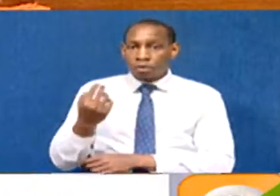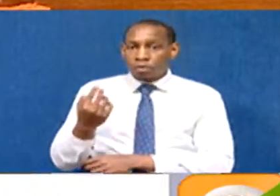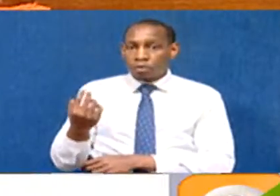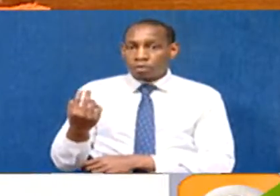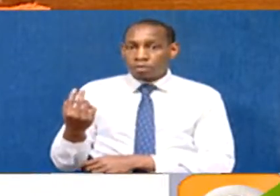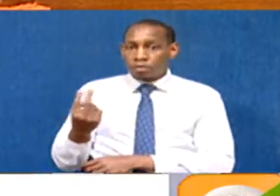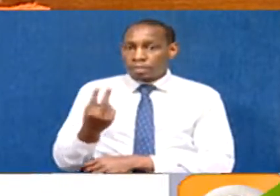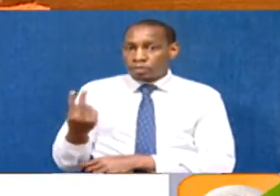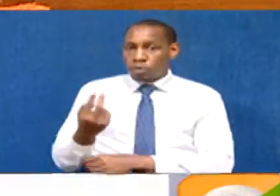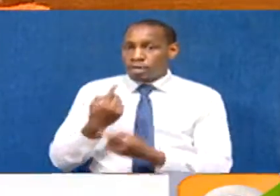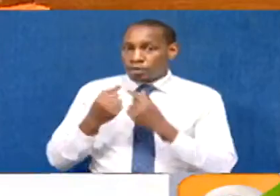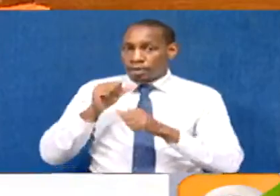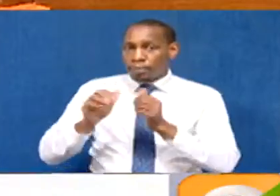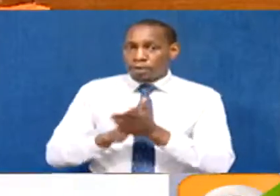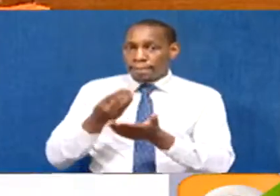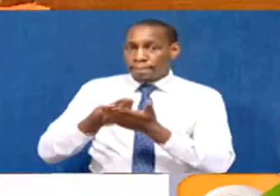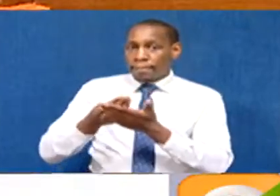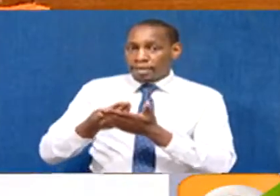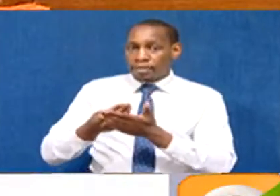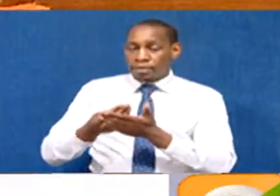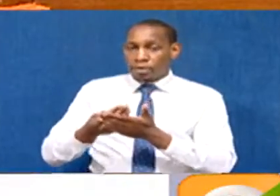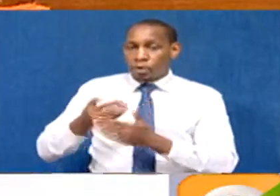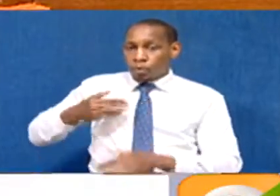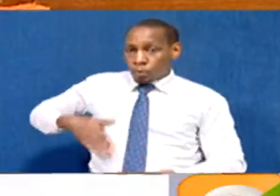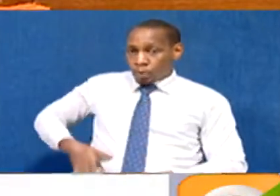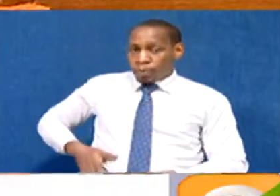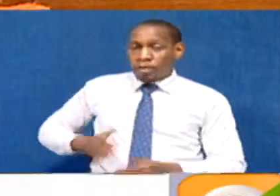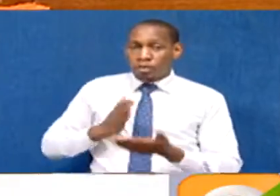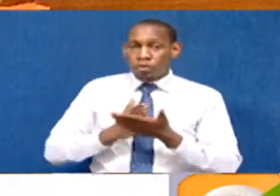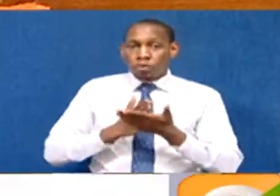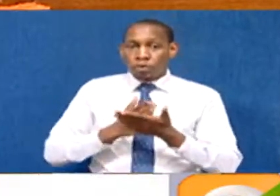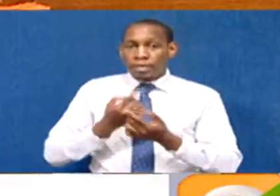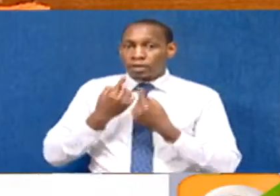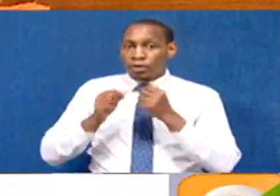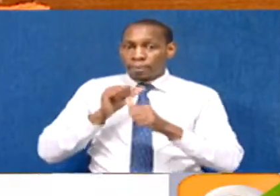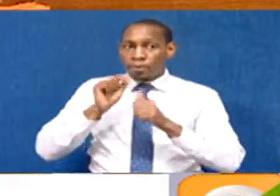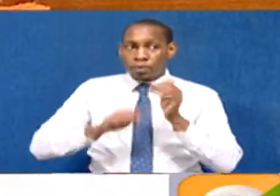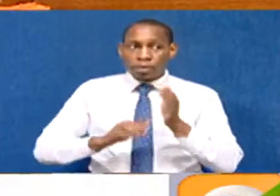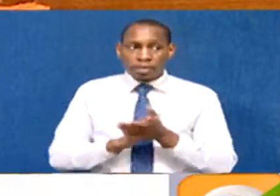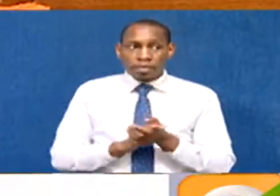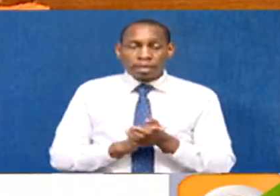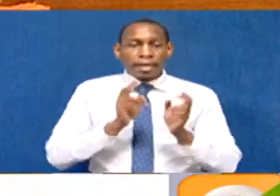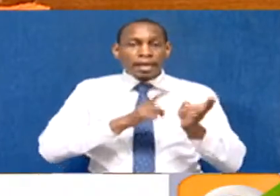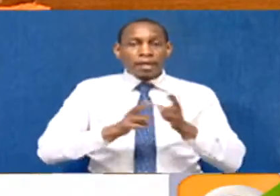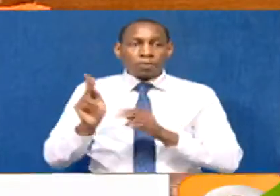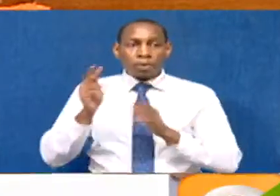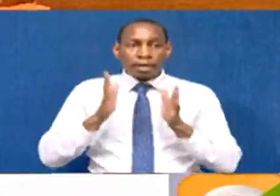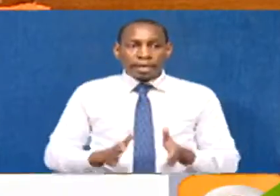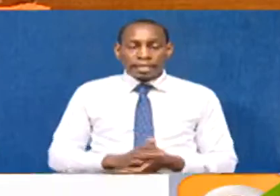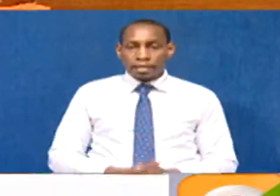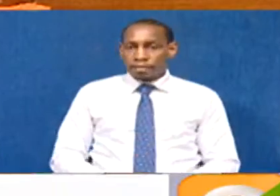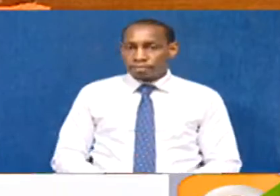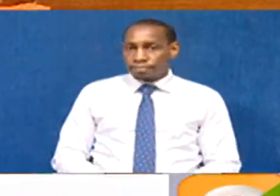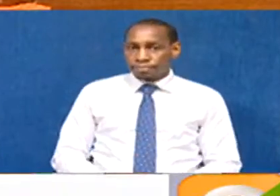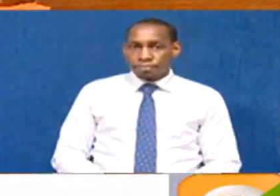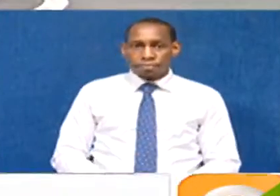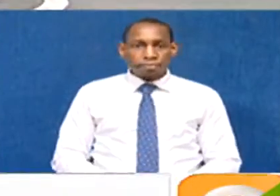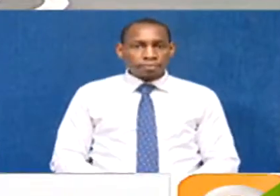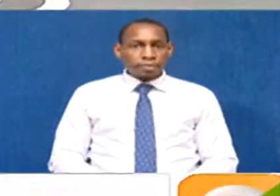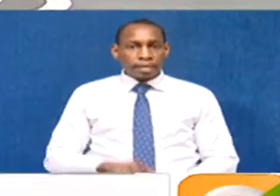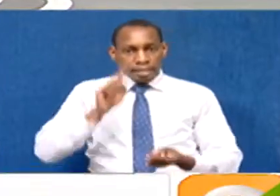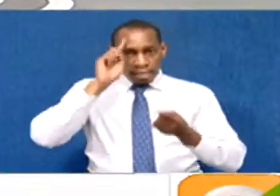about Pesa Mufukoni. When you look at it, is Lily again talking about the ordinary Kenyan? Okay. Jeff, Azimio is